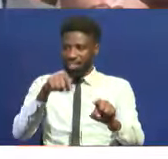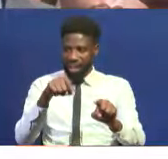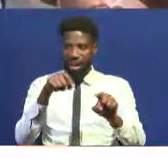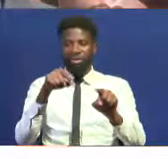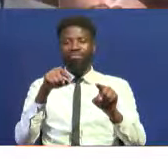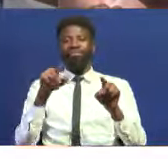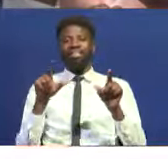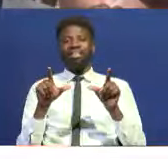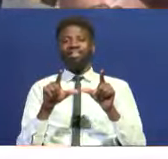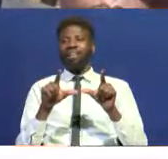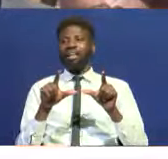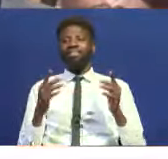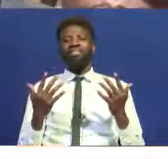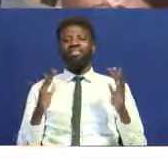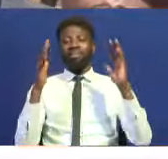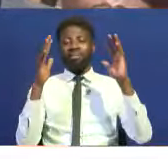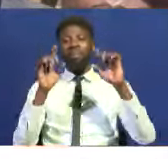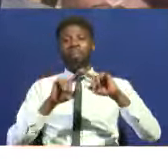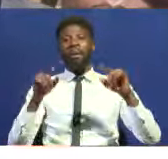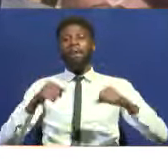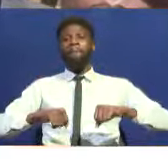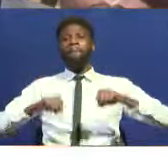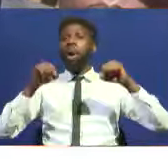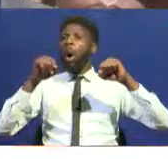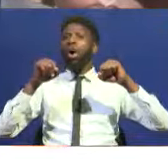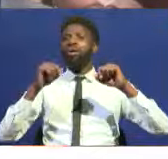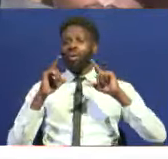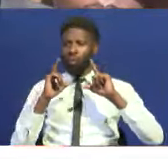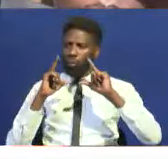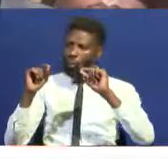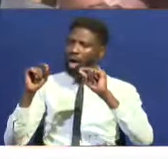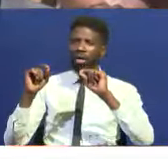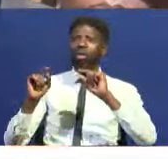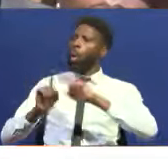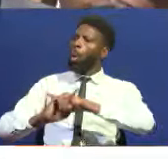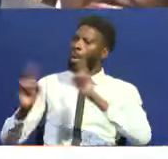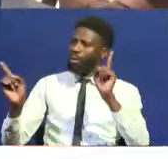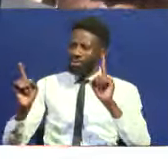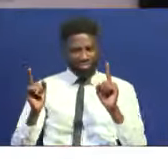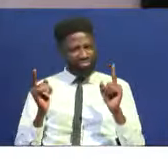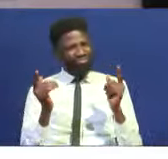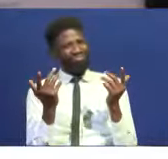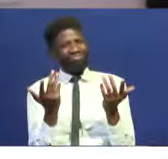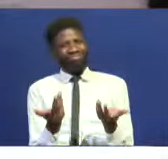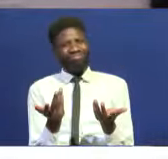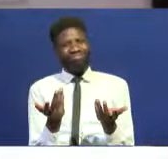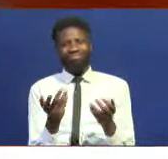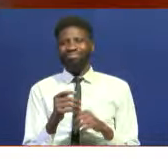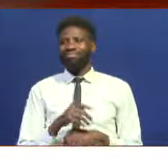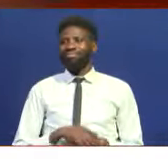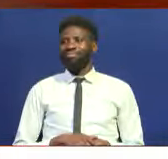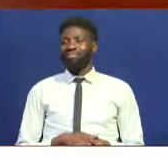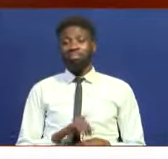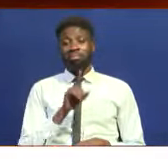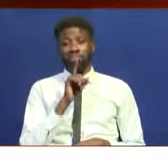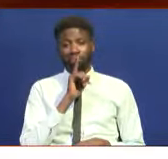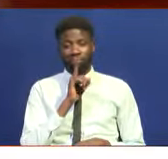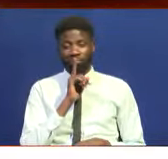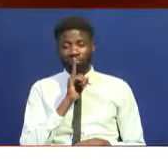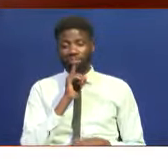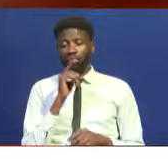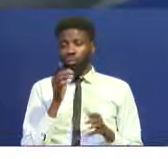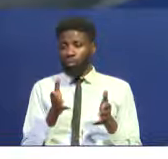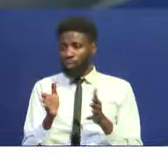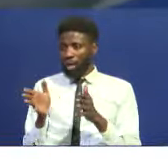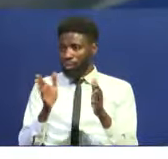ceremony and were denied by their bosses at their place of work. What can be more inhuman? Acknowledging the evolving trends in the job